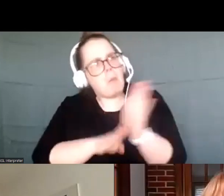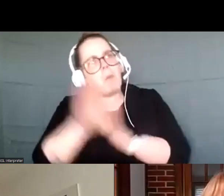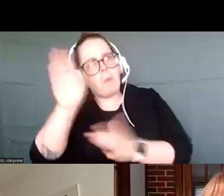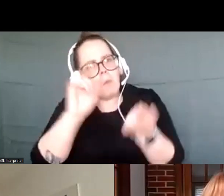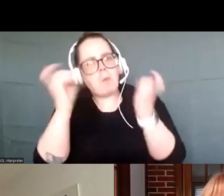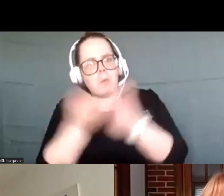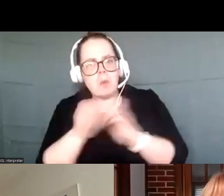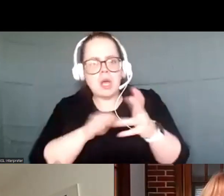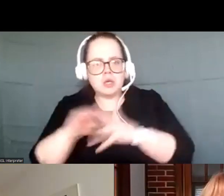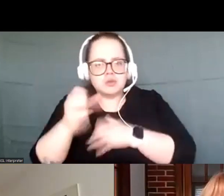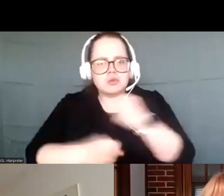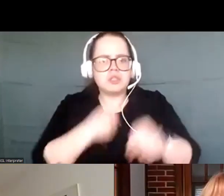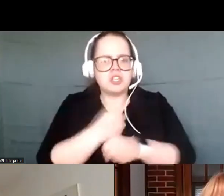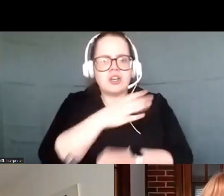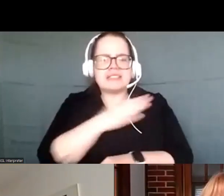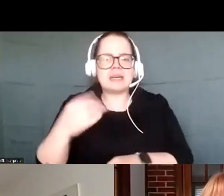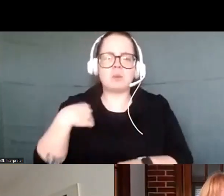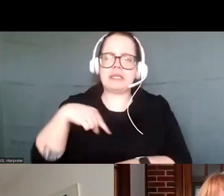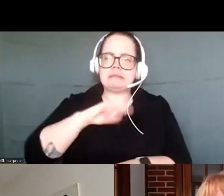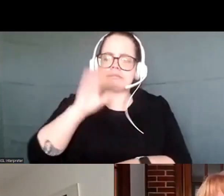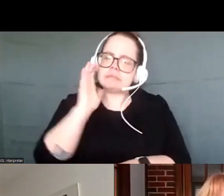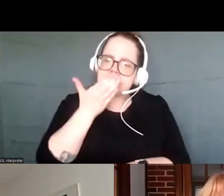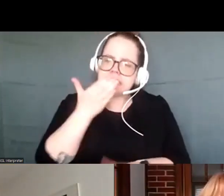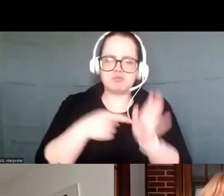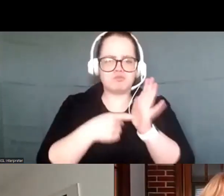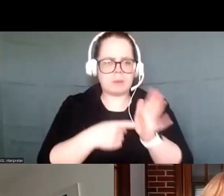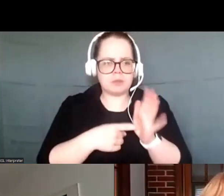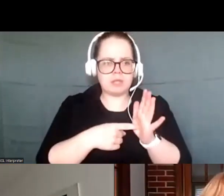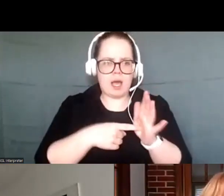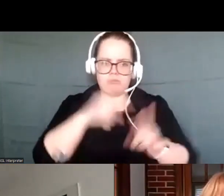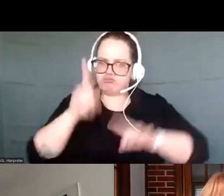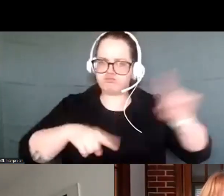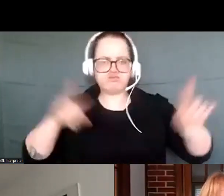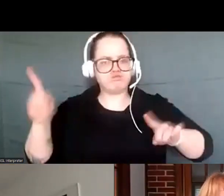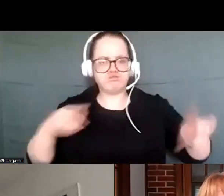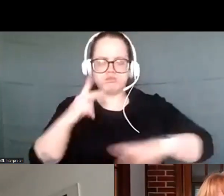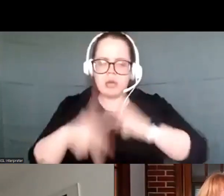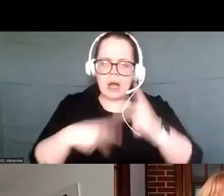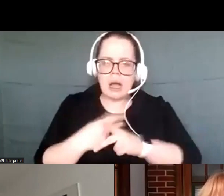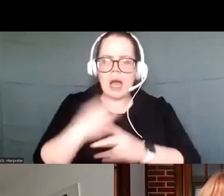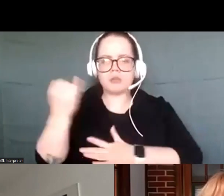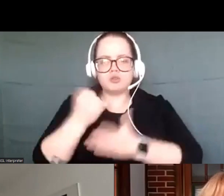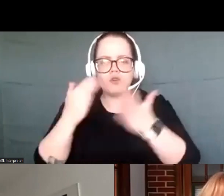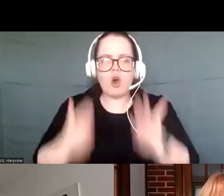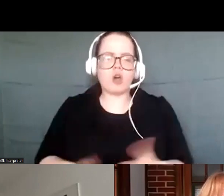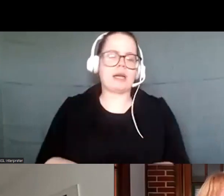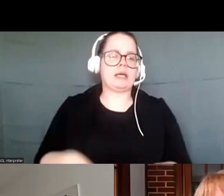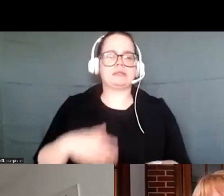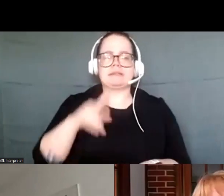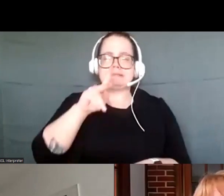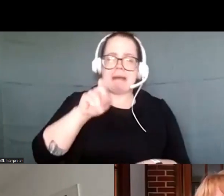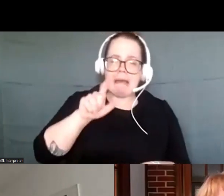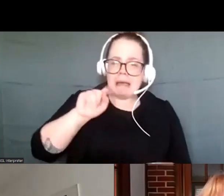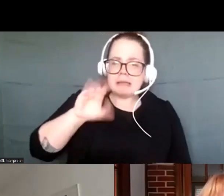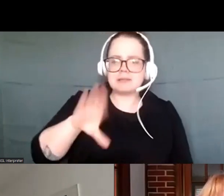fairly wide range of artists, from Americana and roots artists, Celtic, some world music.